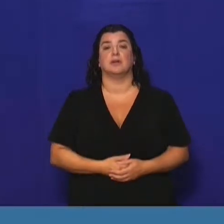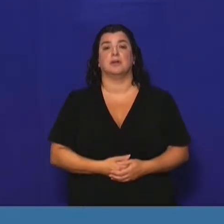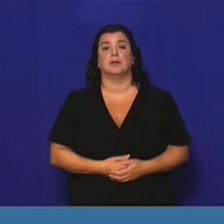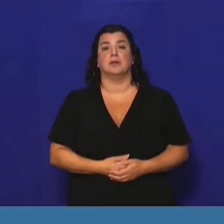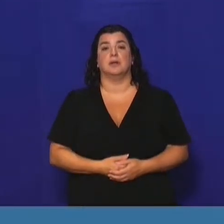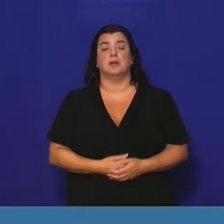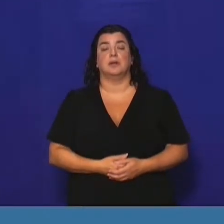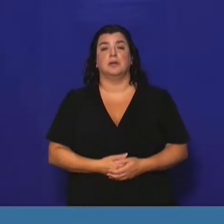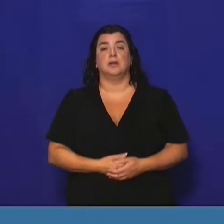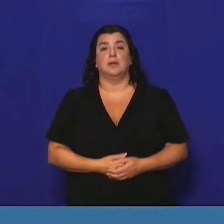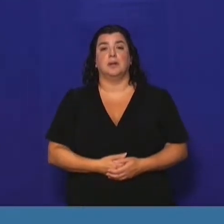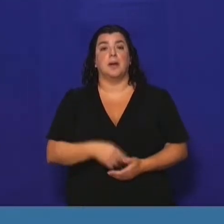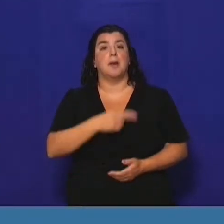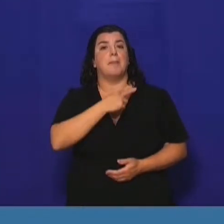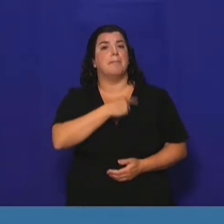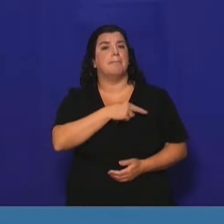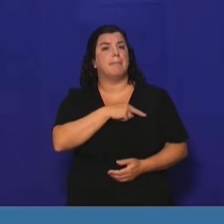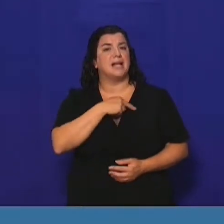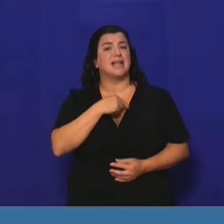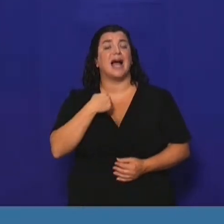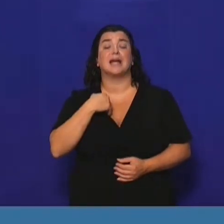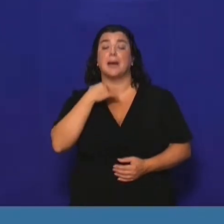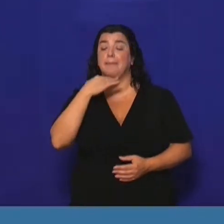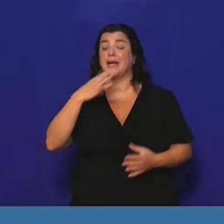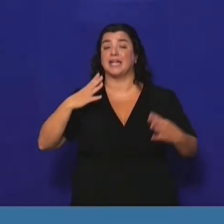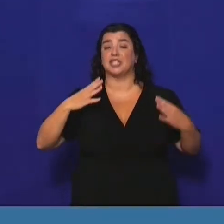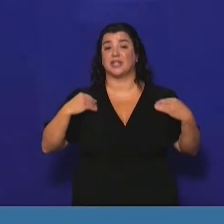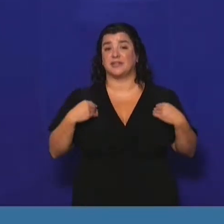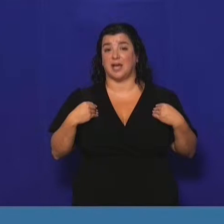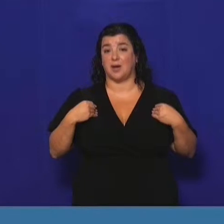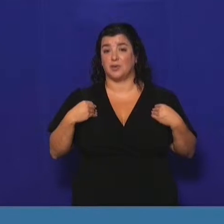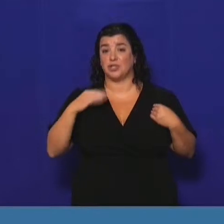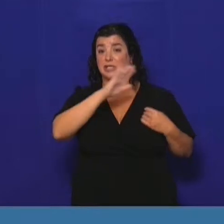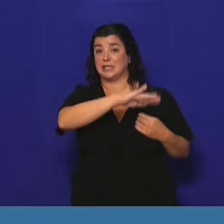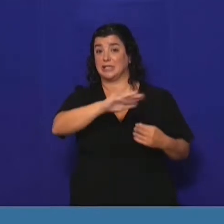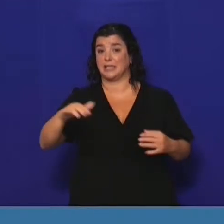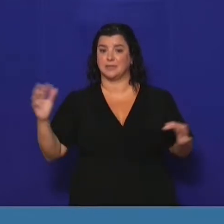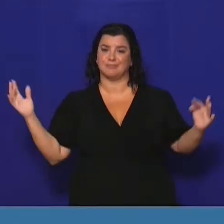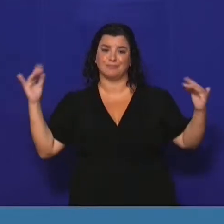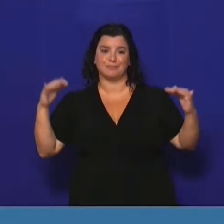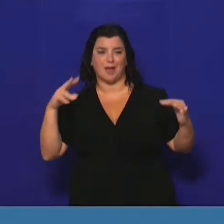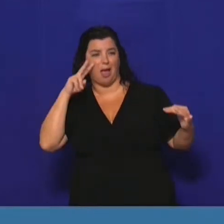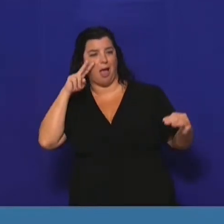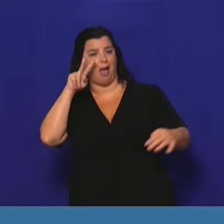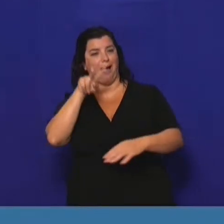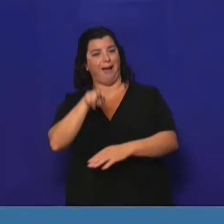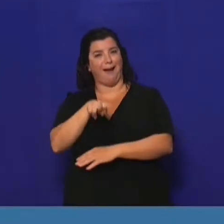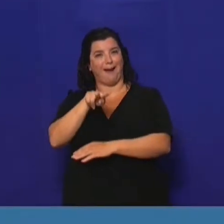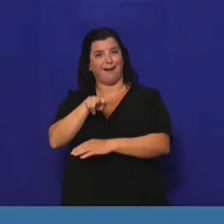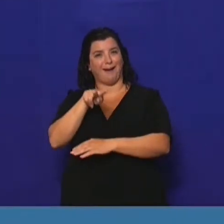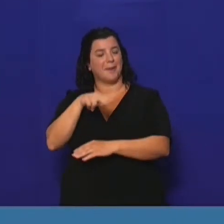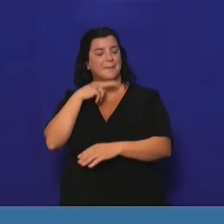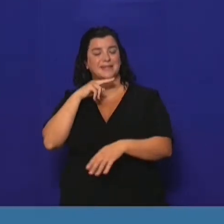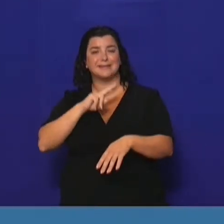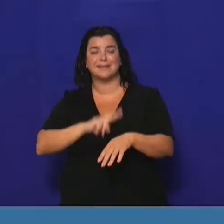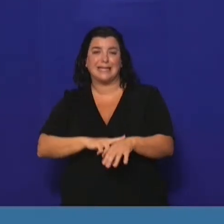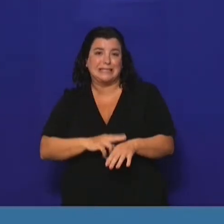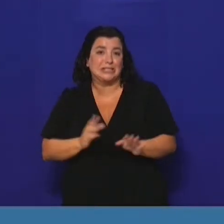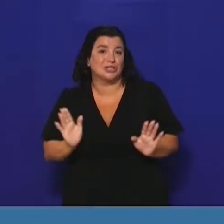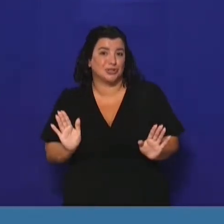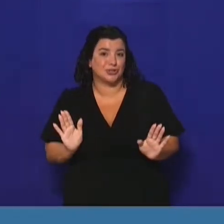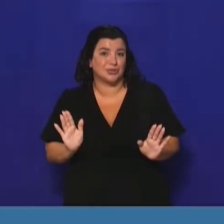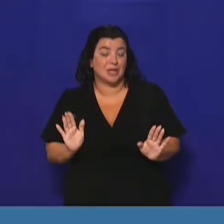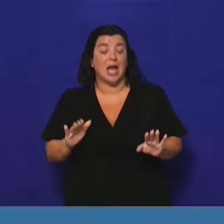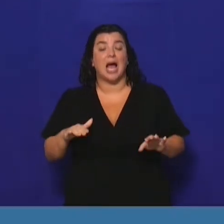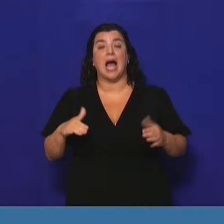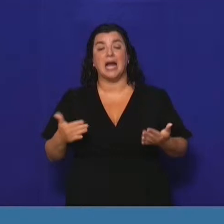wkoll maħniex nippermettu spectators waqt sports. Ġiri ma jistax ikollok logħba tal-futbol bi spettaturi. Ħalli